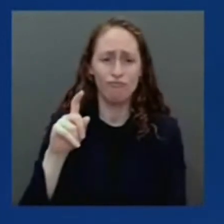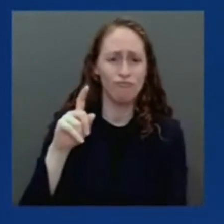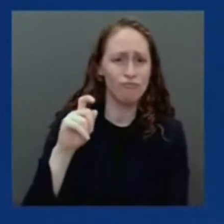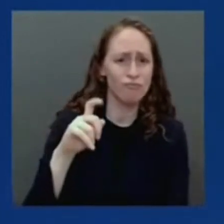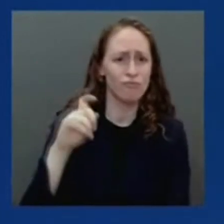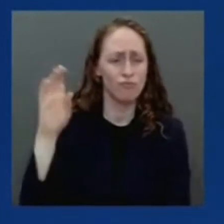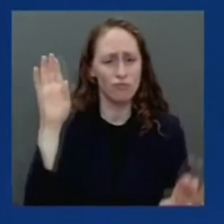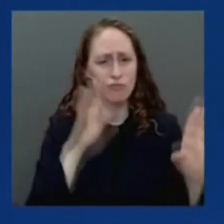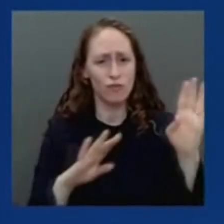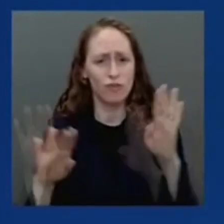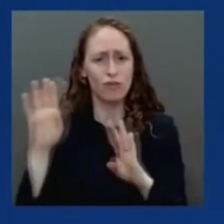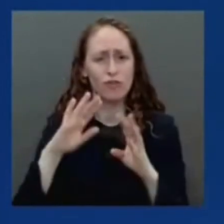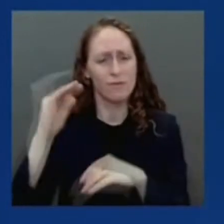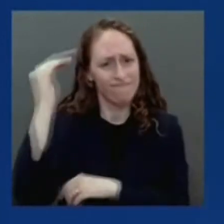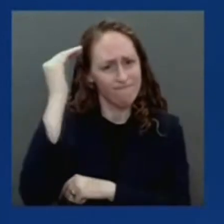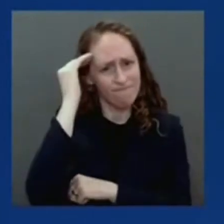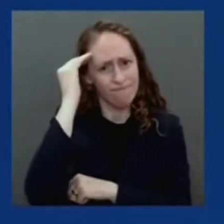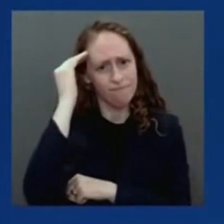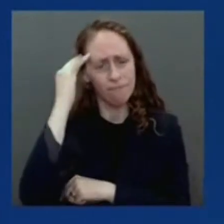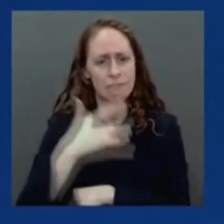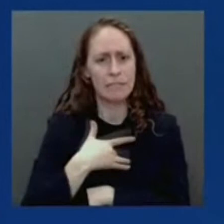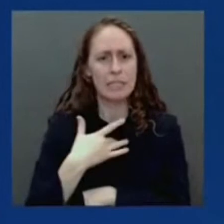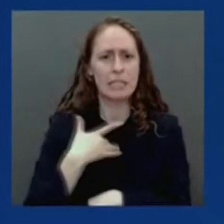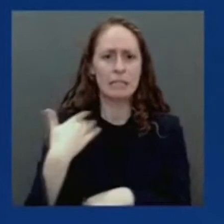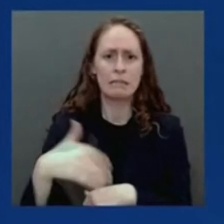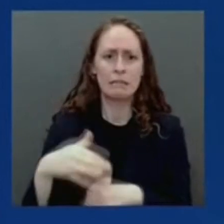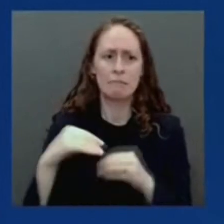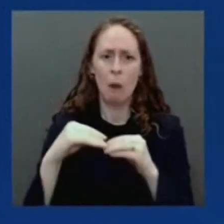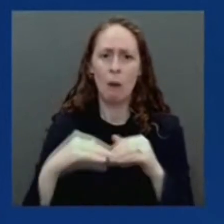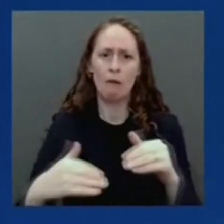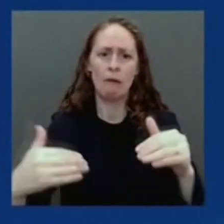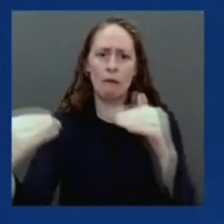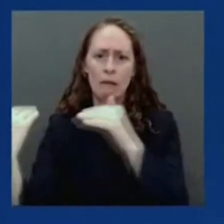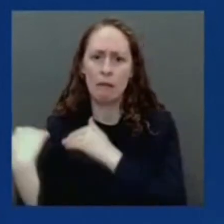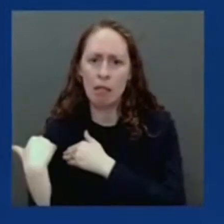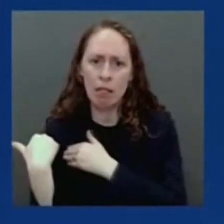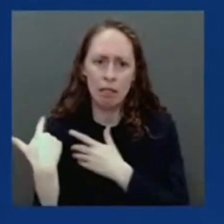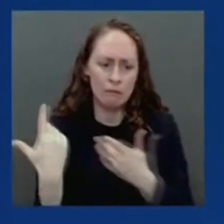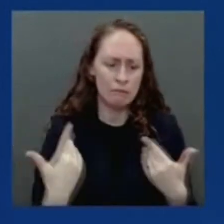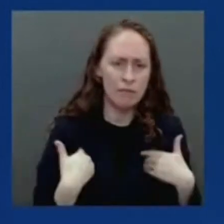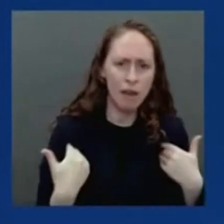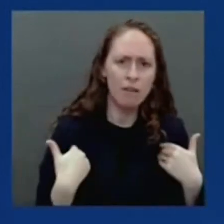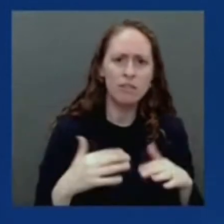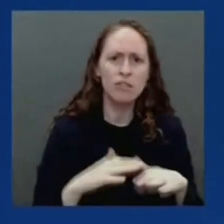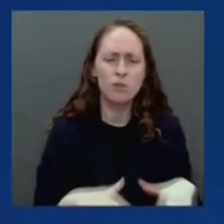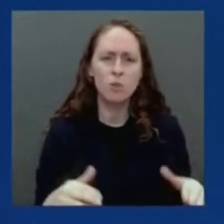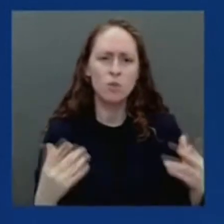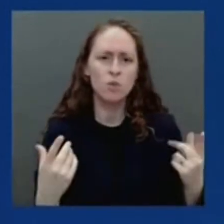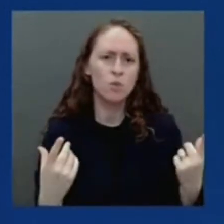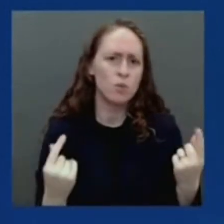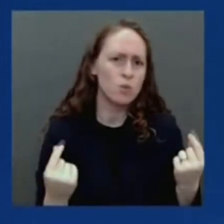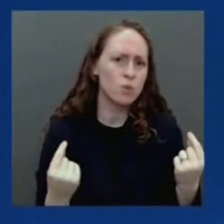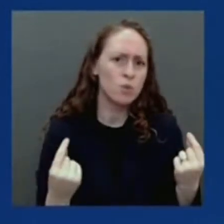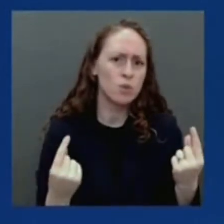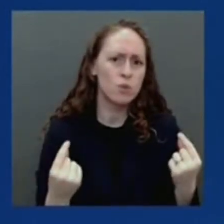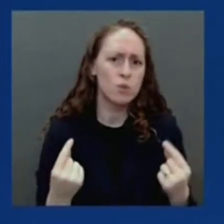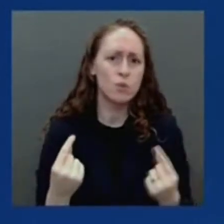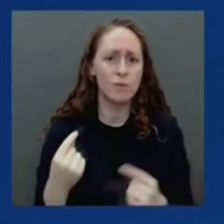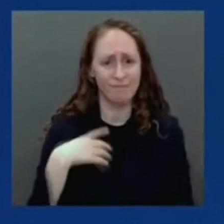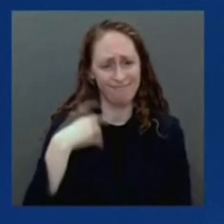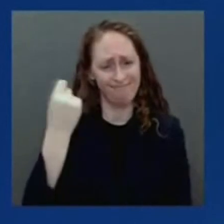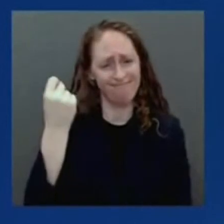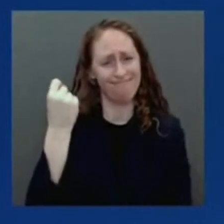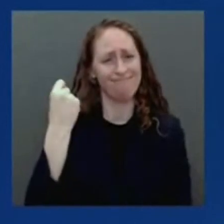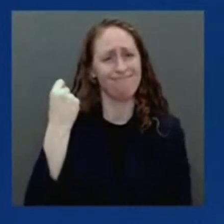5 didn't have protection from COVID the way older vaccinated children do. I felt this worry too, as the father of a 4-year-old